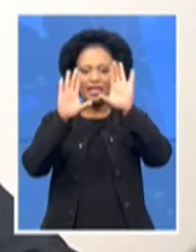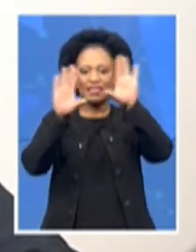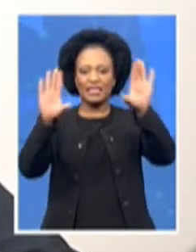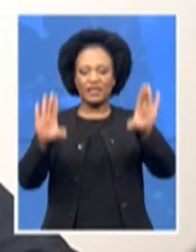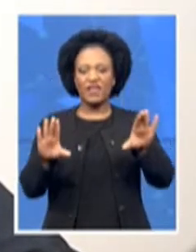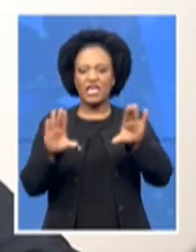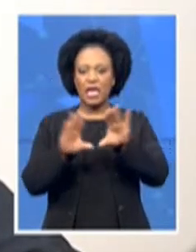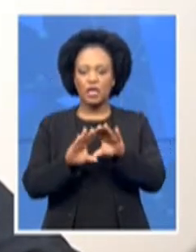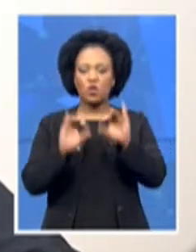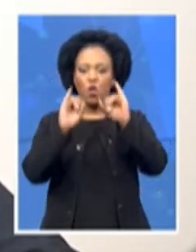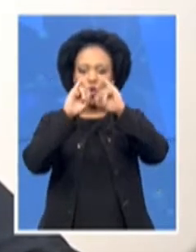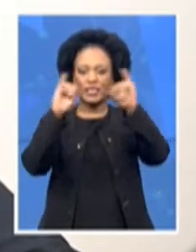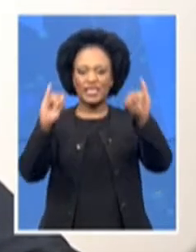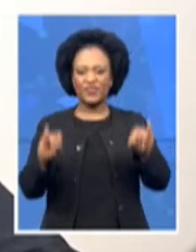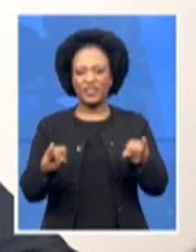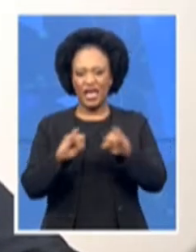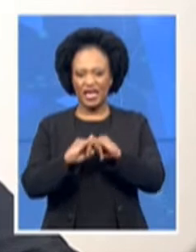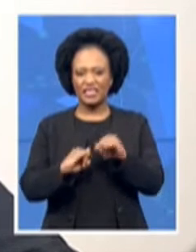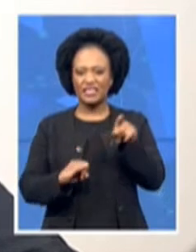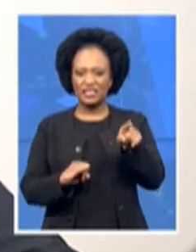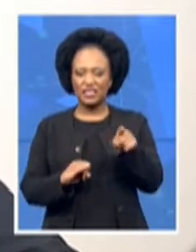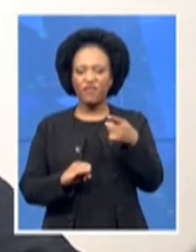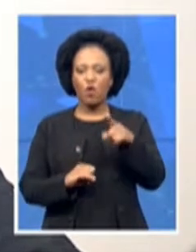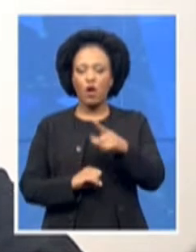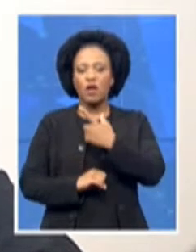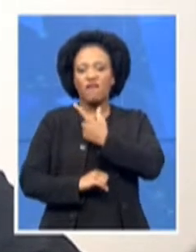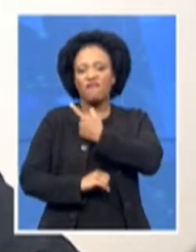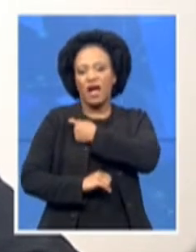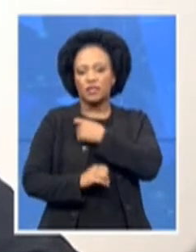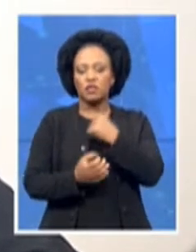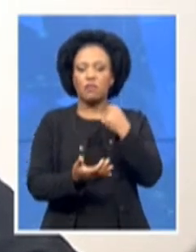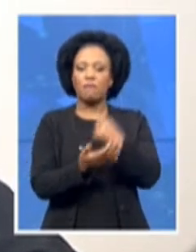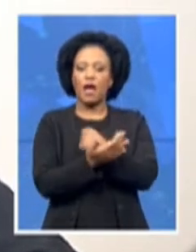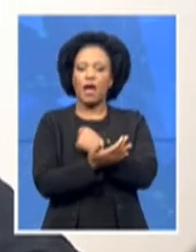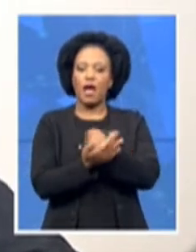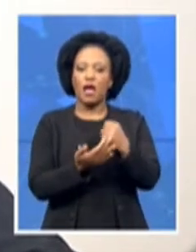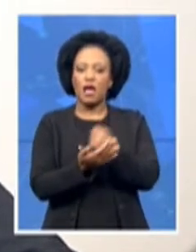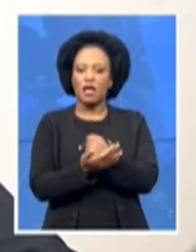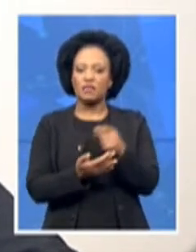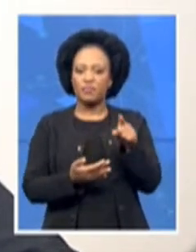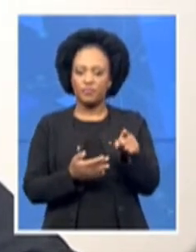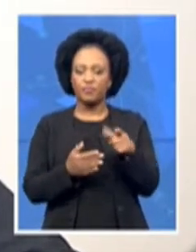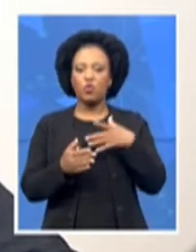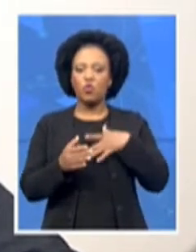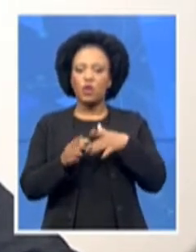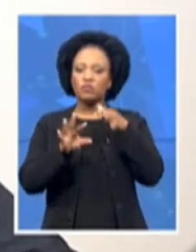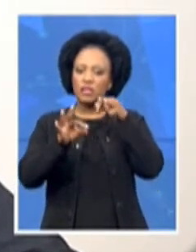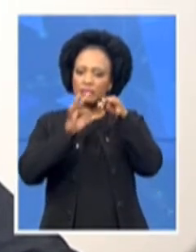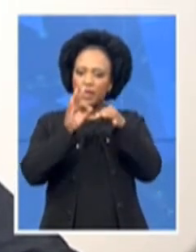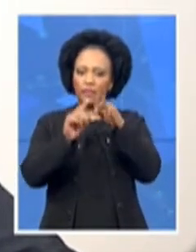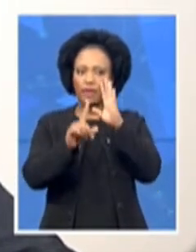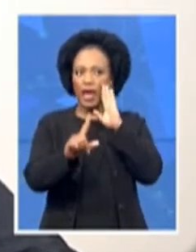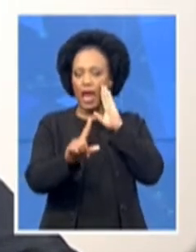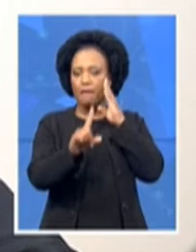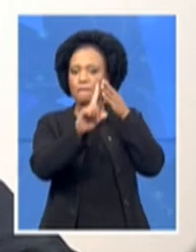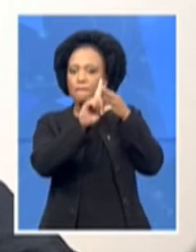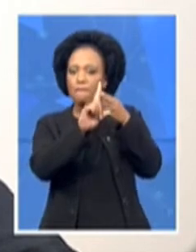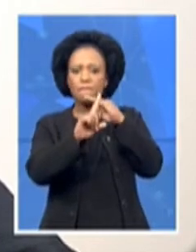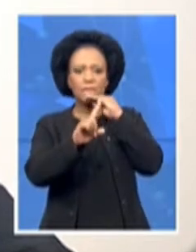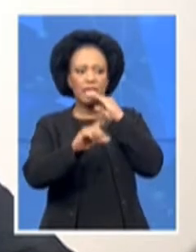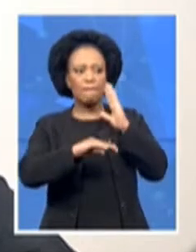want to explain that the aim here is not to punish anybody. The aim of